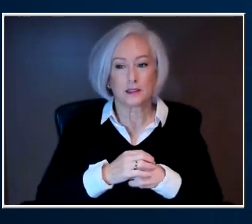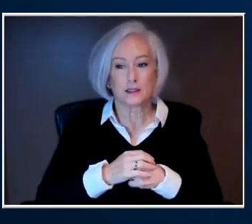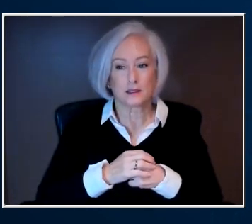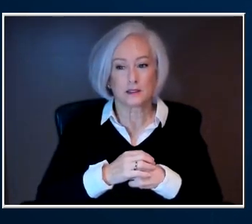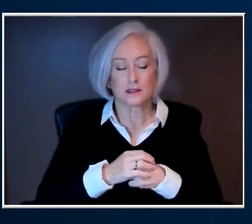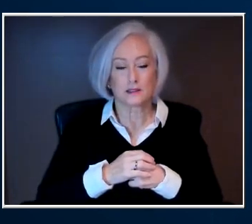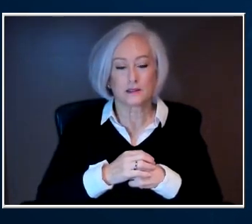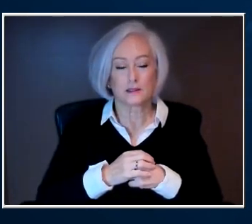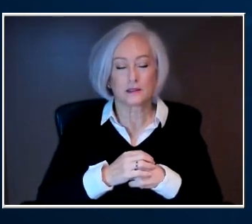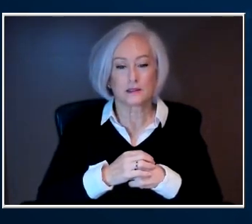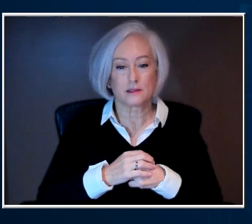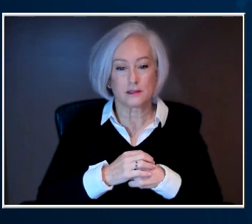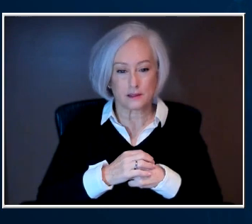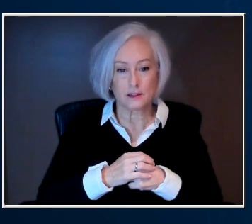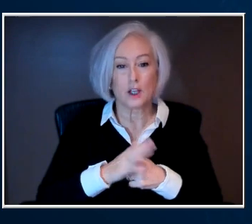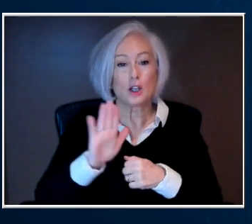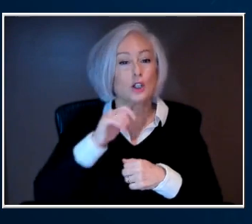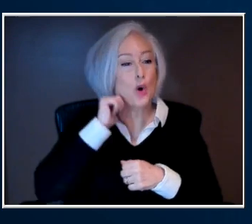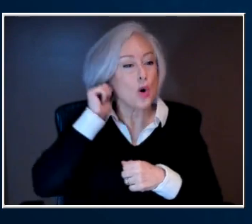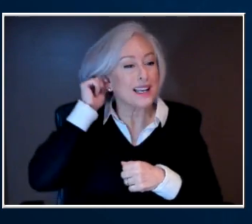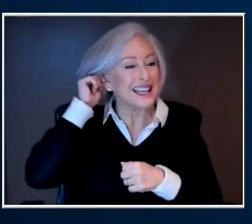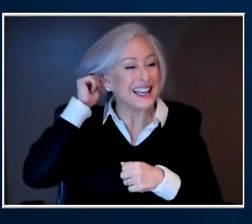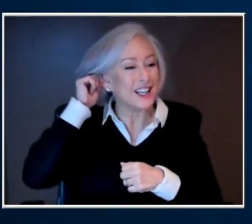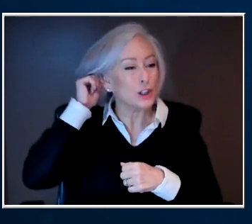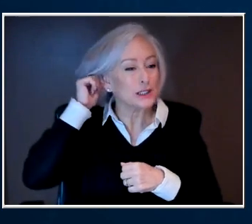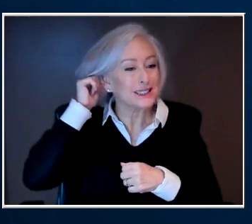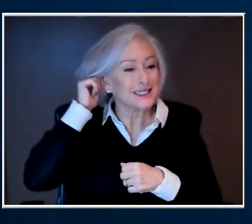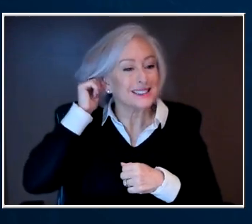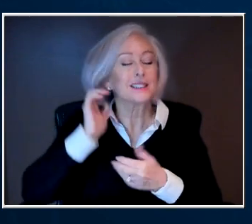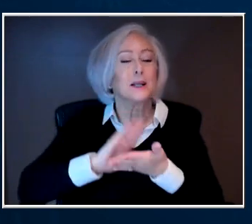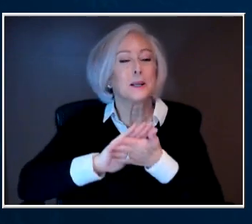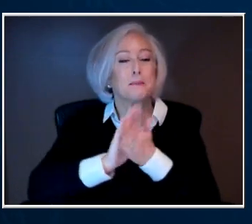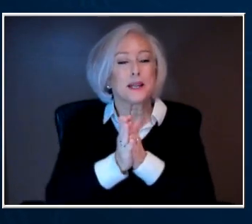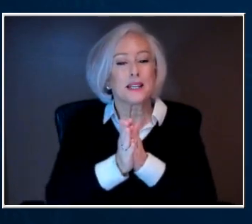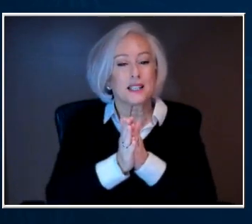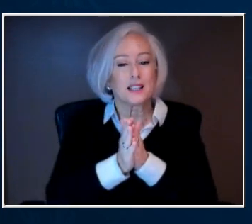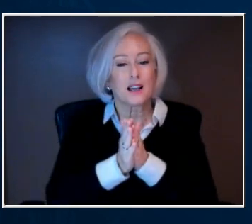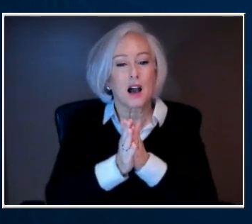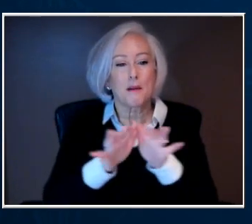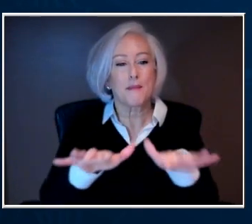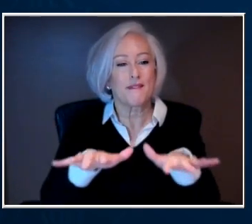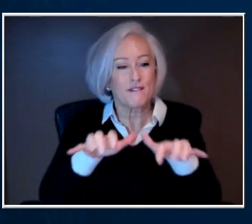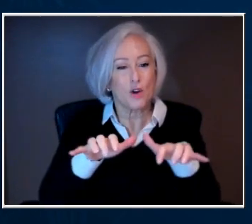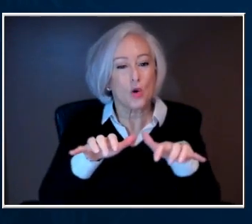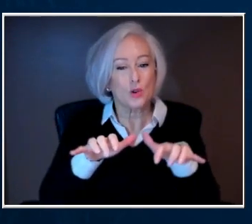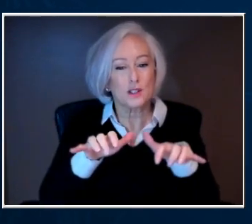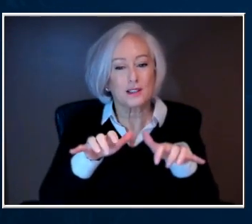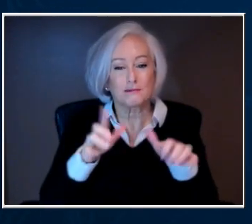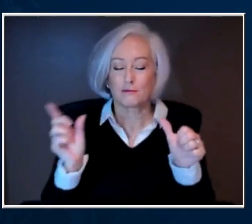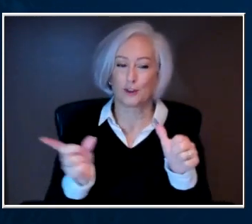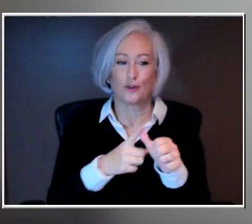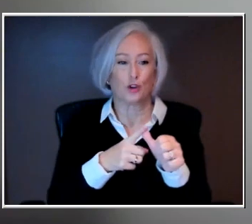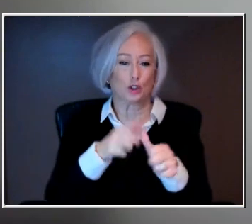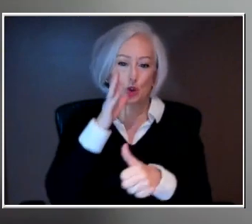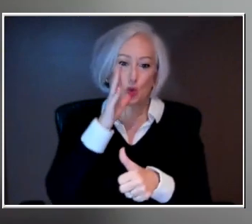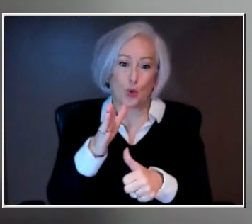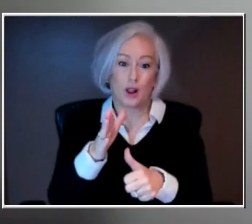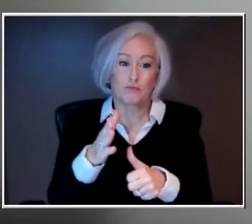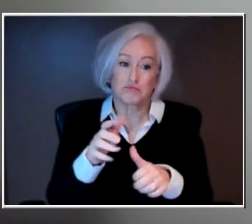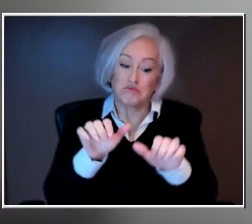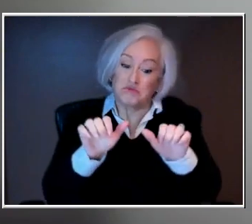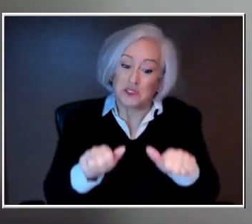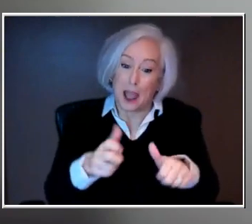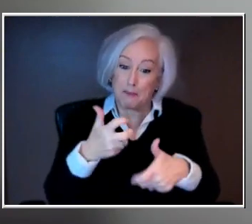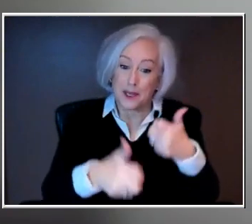faster than your ears, um, which can be a real cosmetic problem for you down the